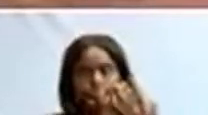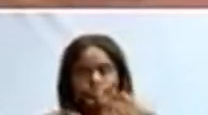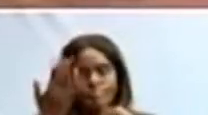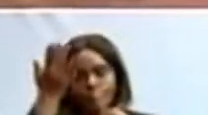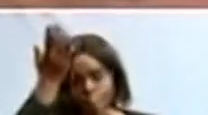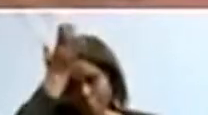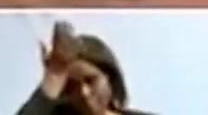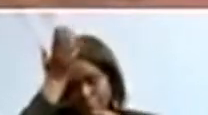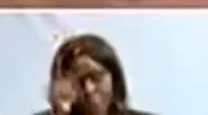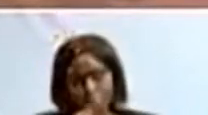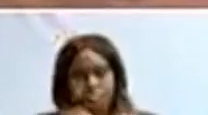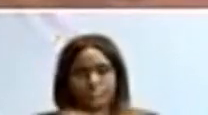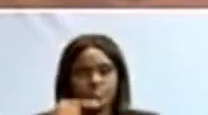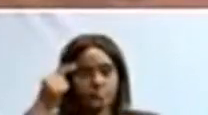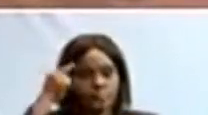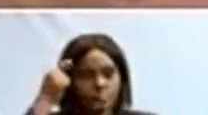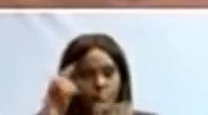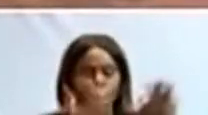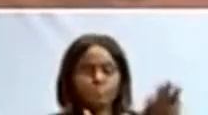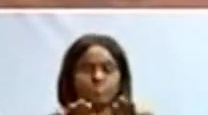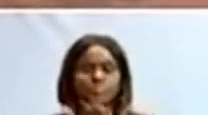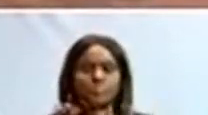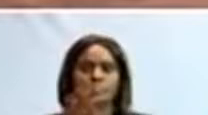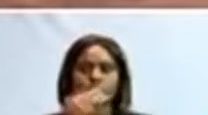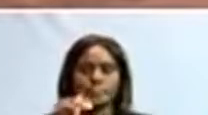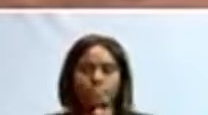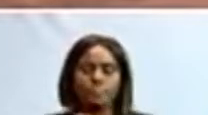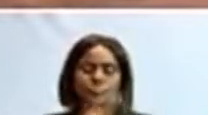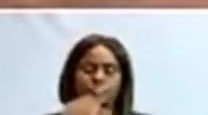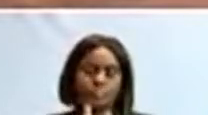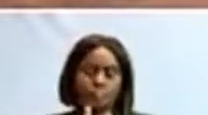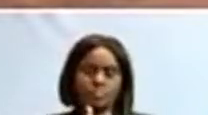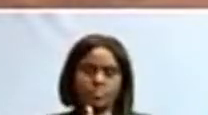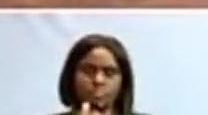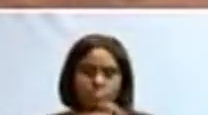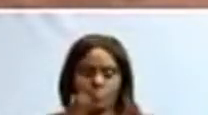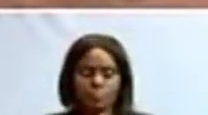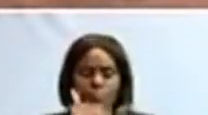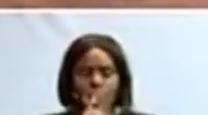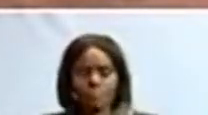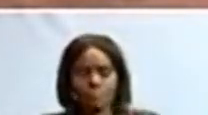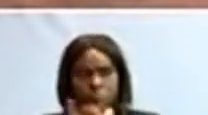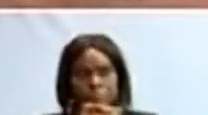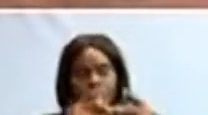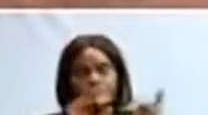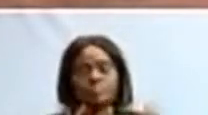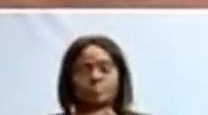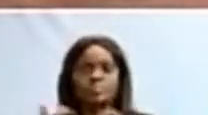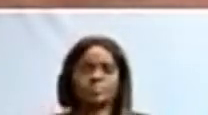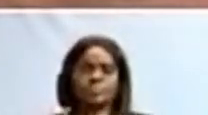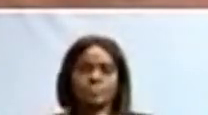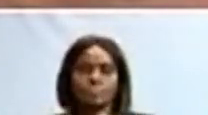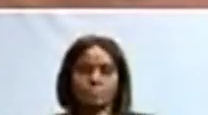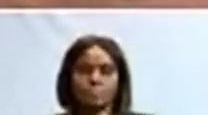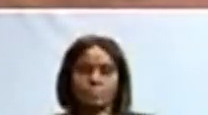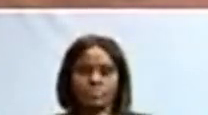update the Local Government Service Commission on all vacant positions.